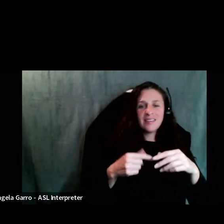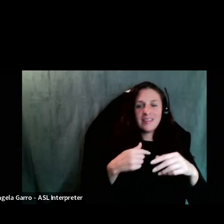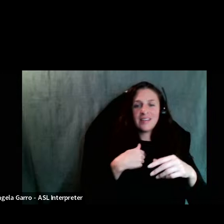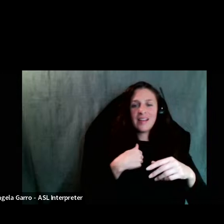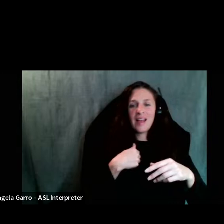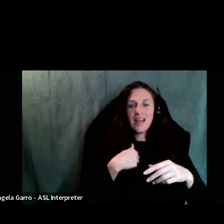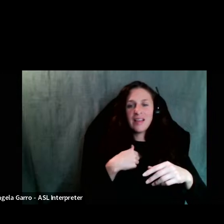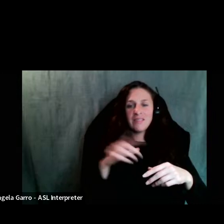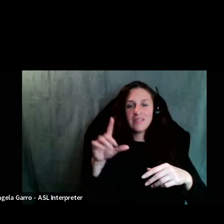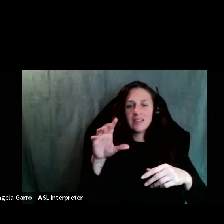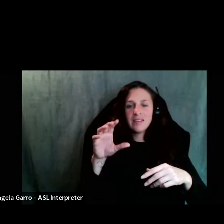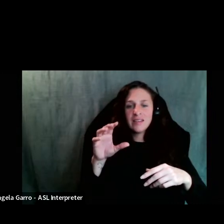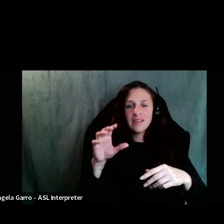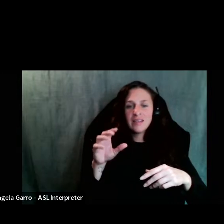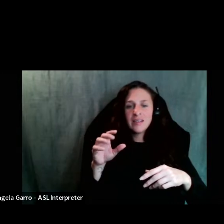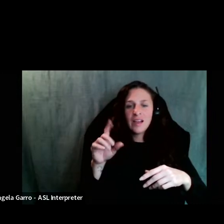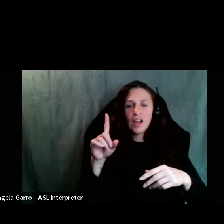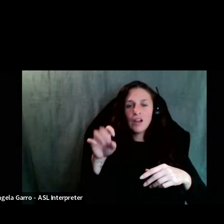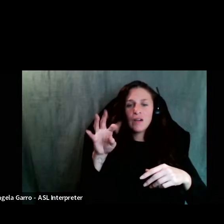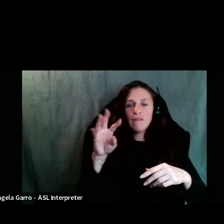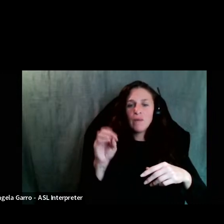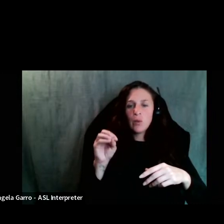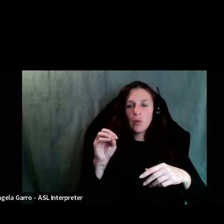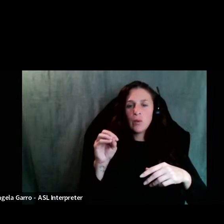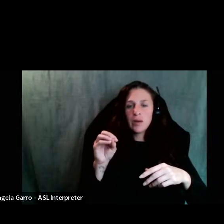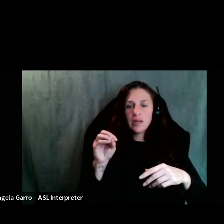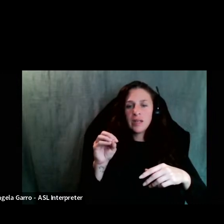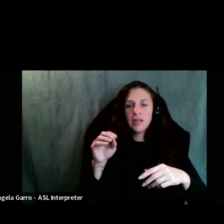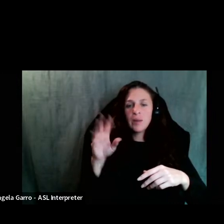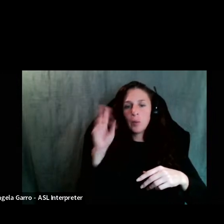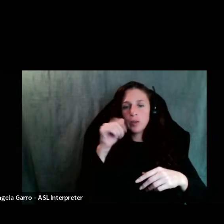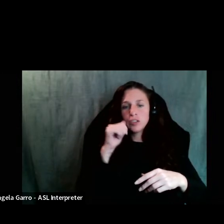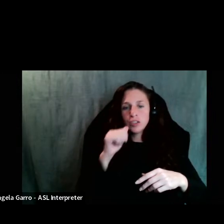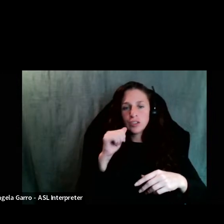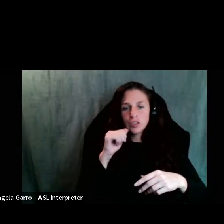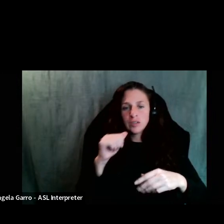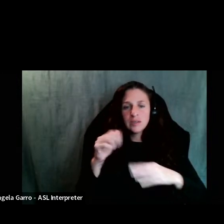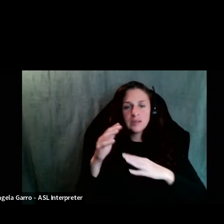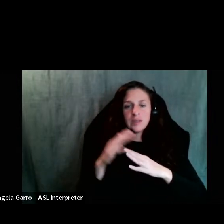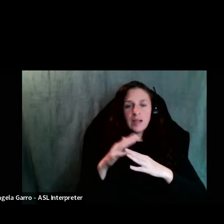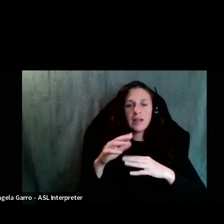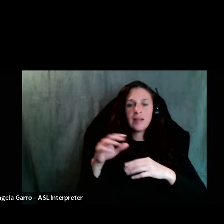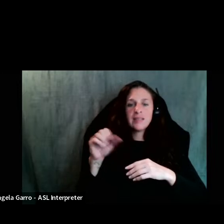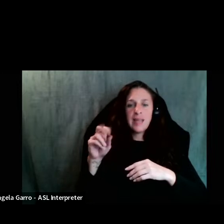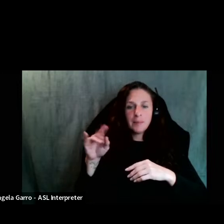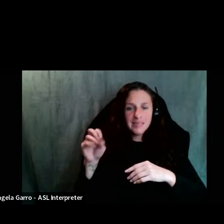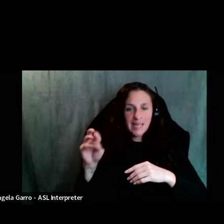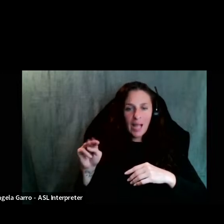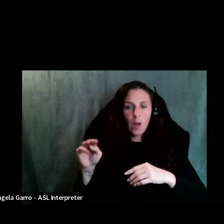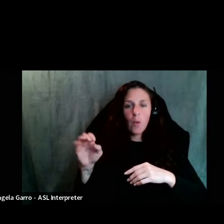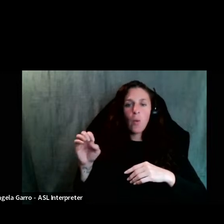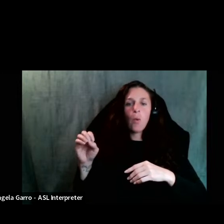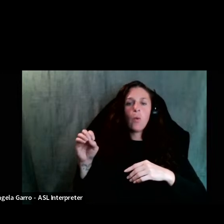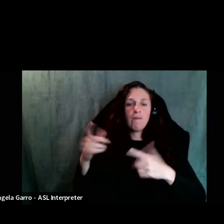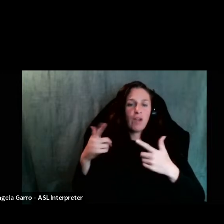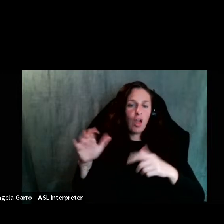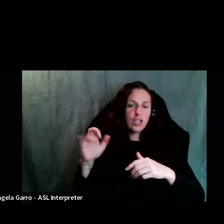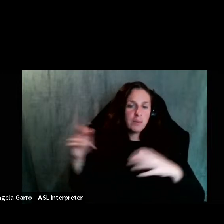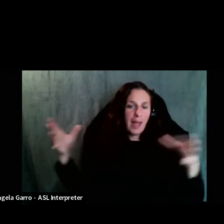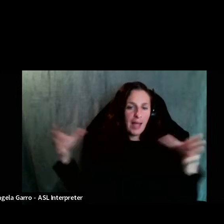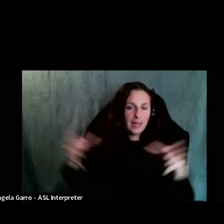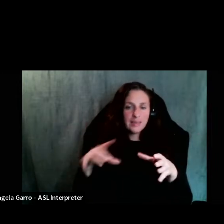pack of 140 boys and girls from San Mateo, South Bay, East Bay. We have a large pack, and I wanted to share with you a couple of things